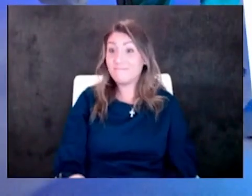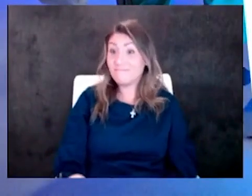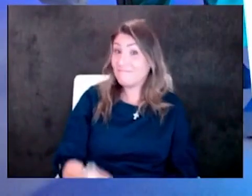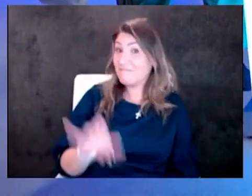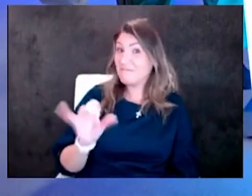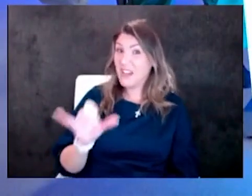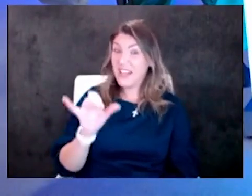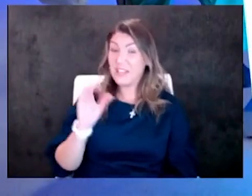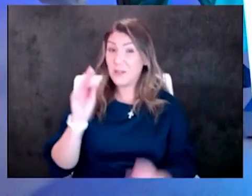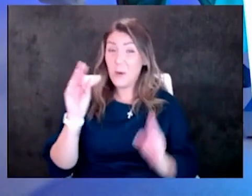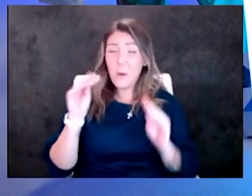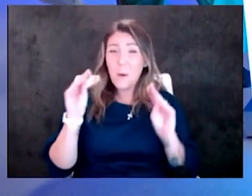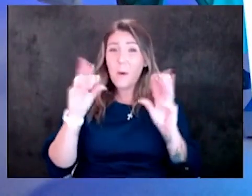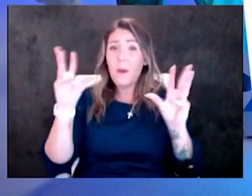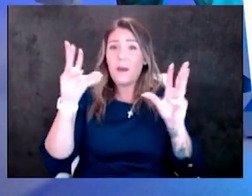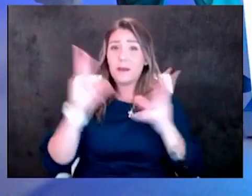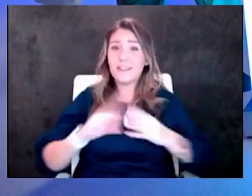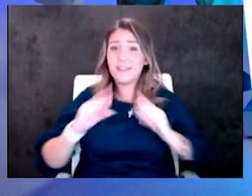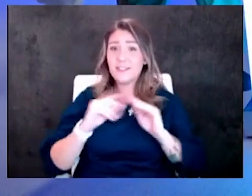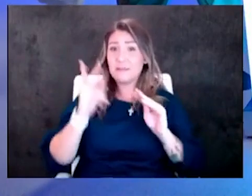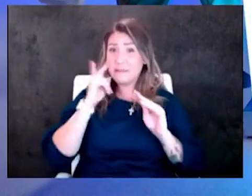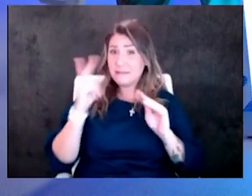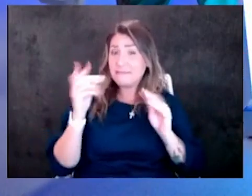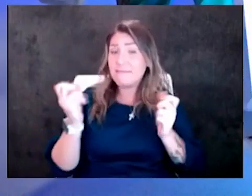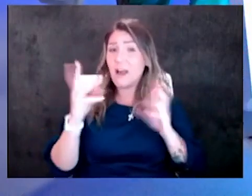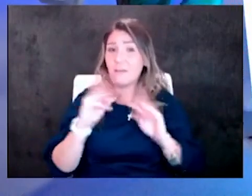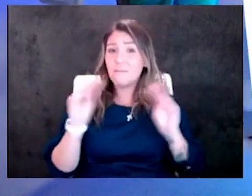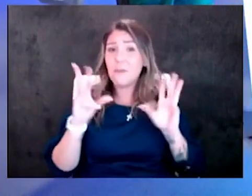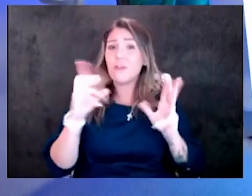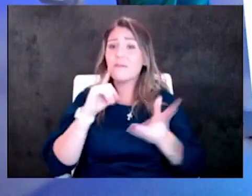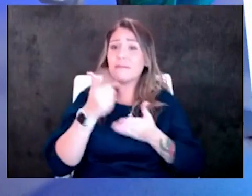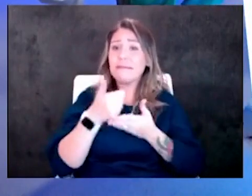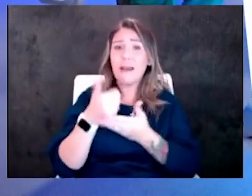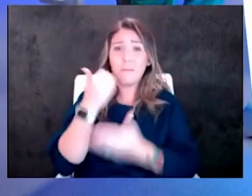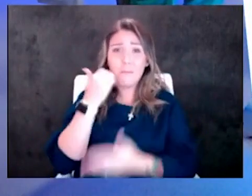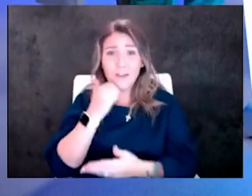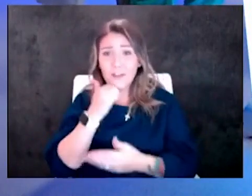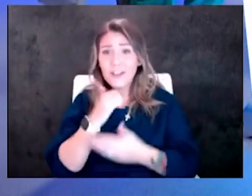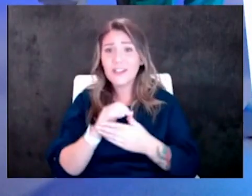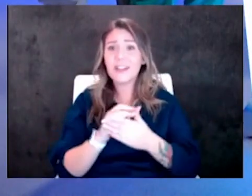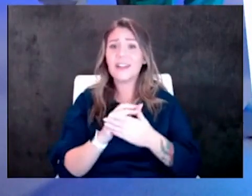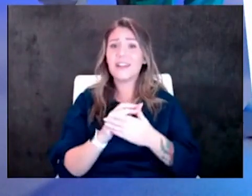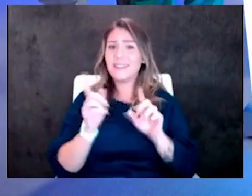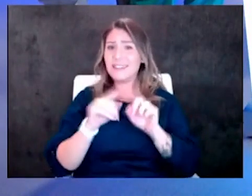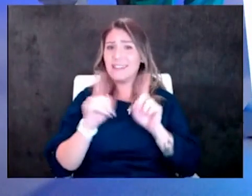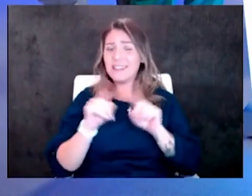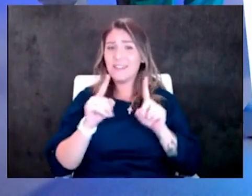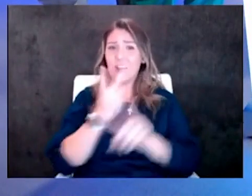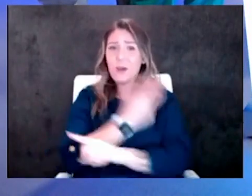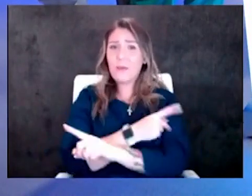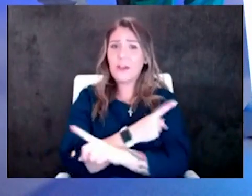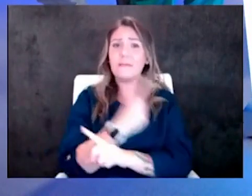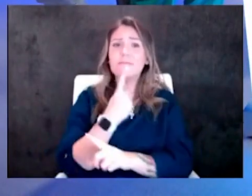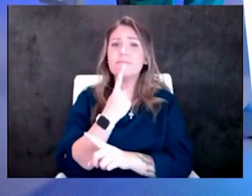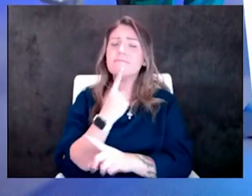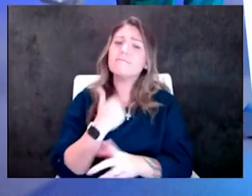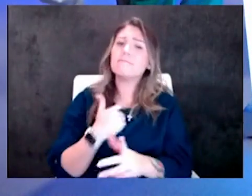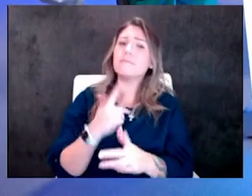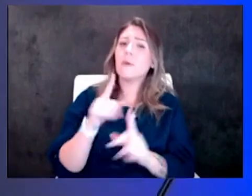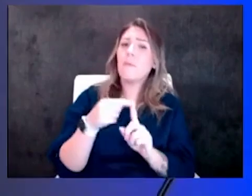you guys see kind of a lot of miracles. You help with miracles every day with different patients. Talk to us a little bit about how profound of an effect that can